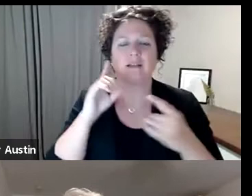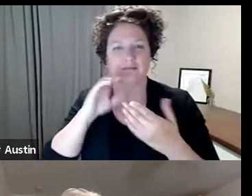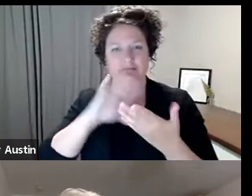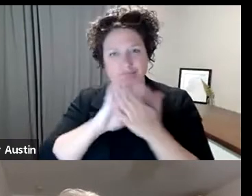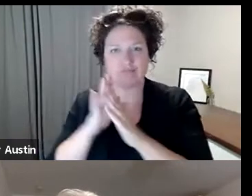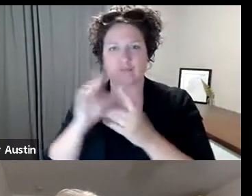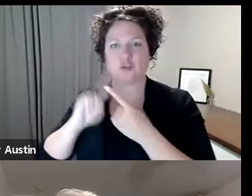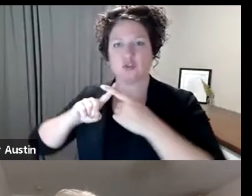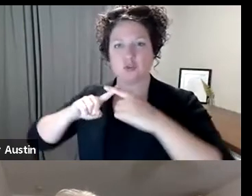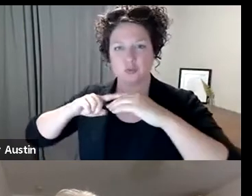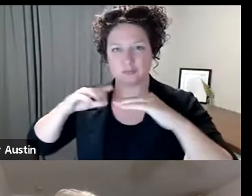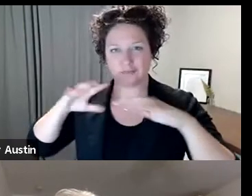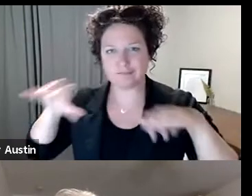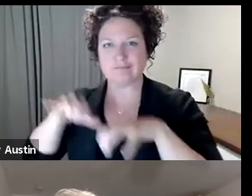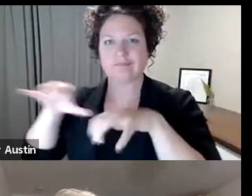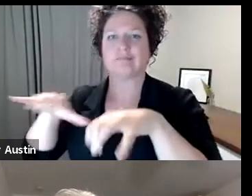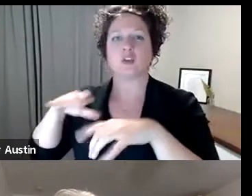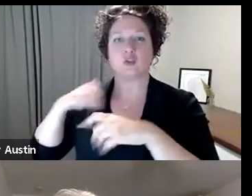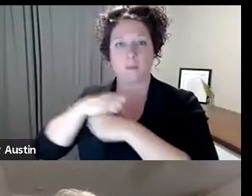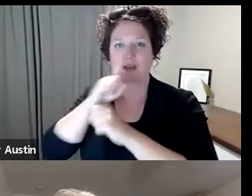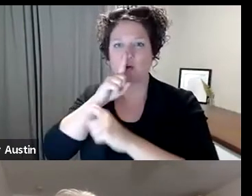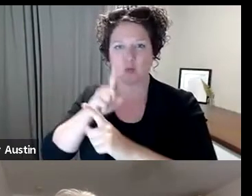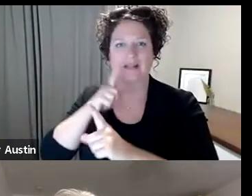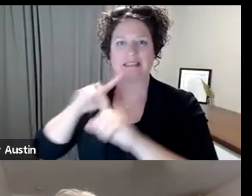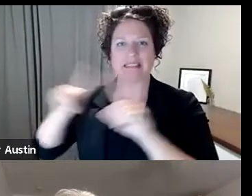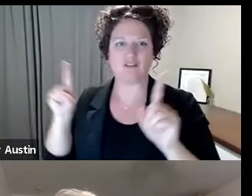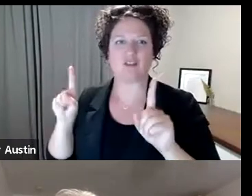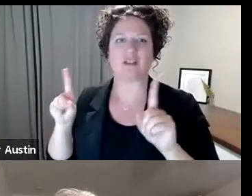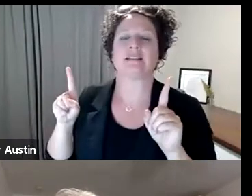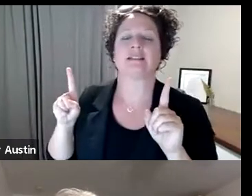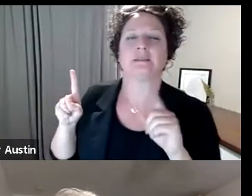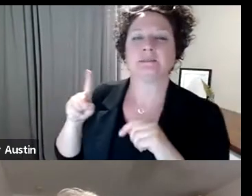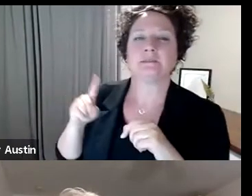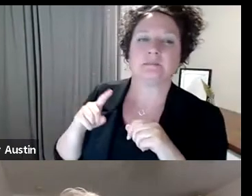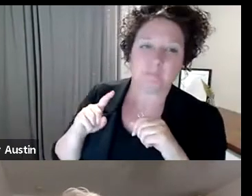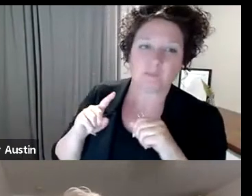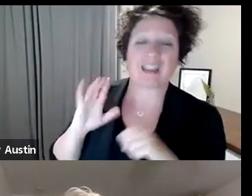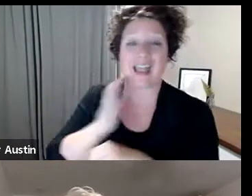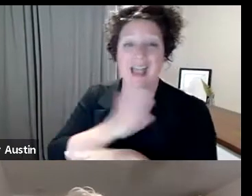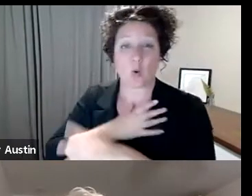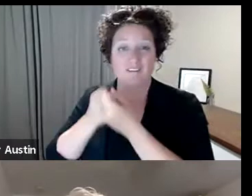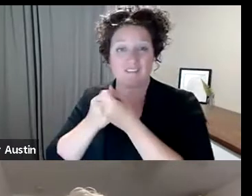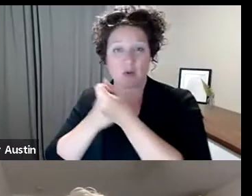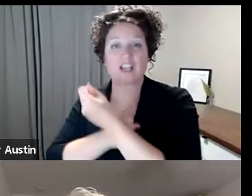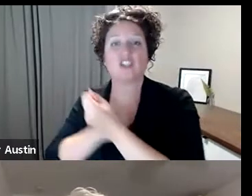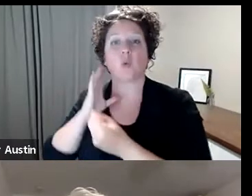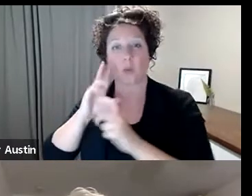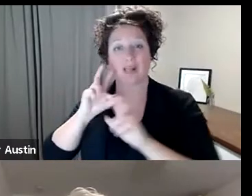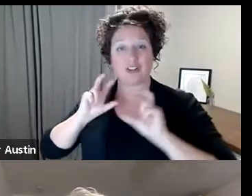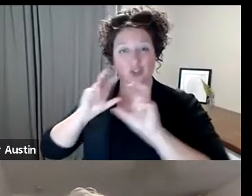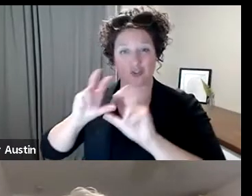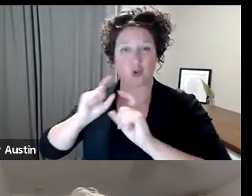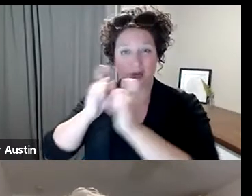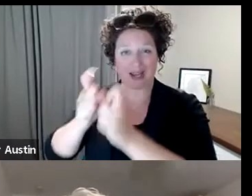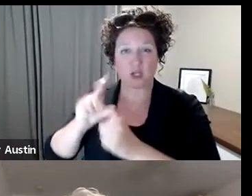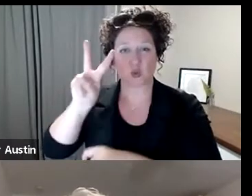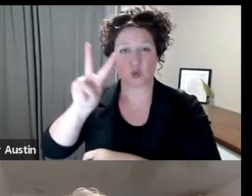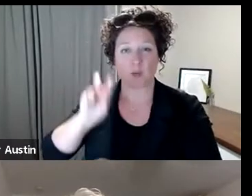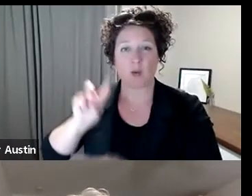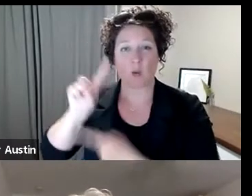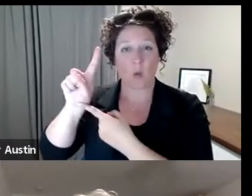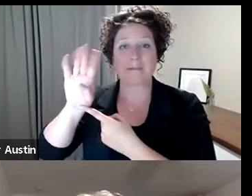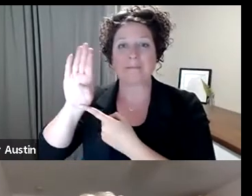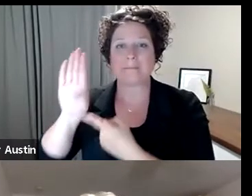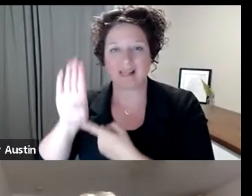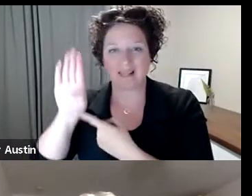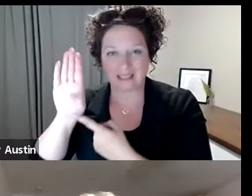difference. And to help accelerate progress towards gender equality, our foundation will donate $2.1